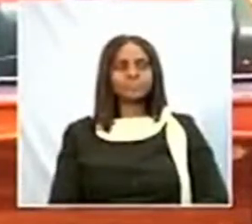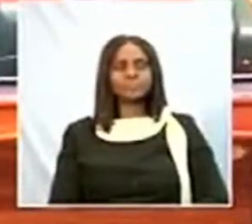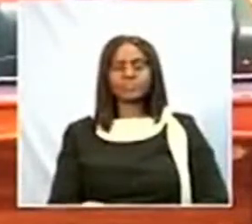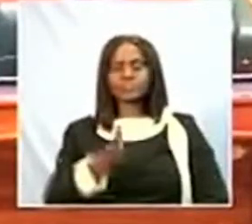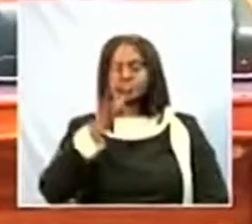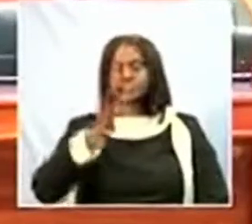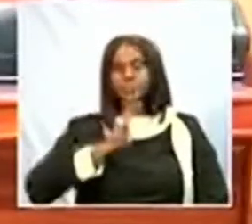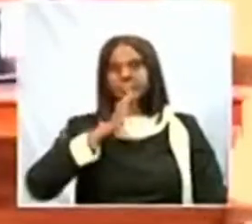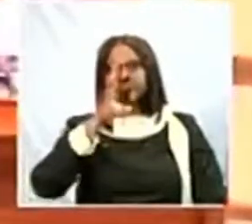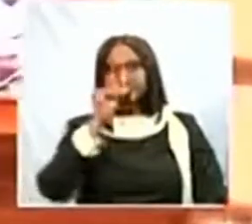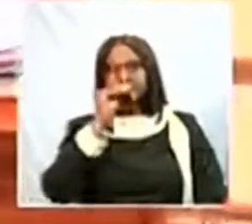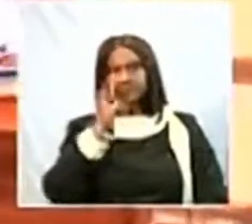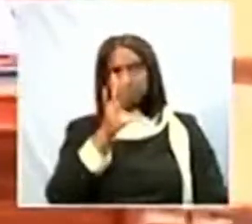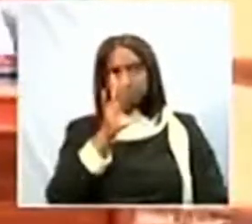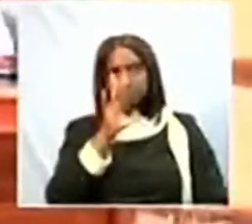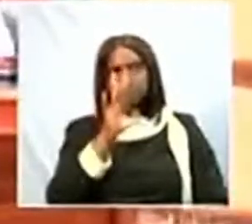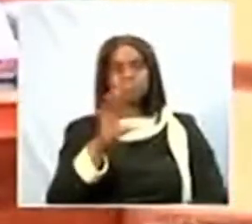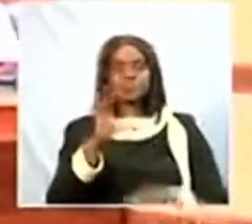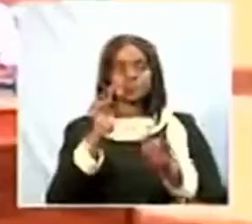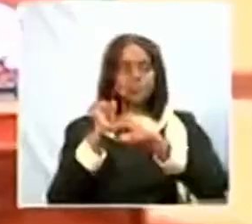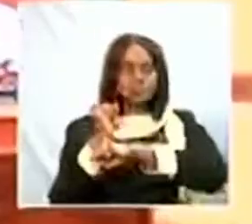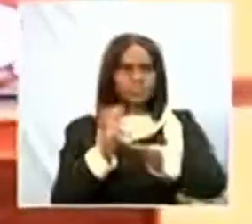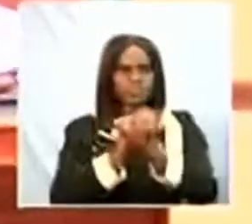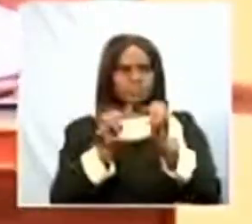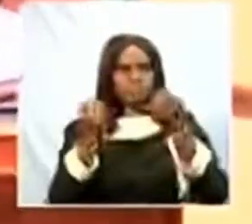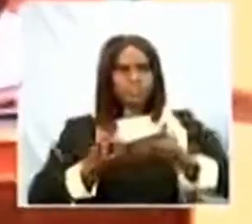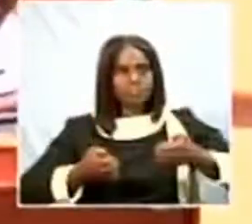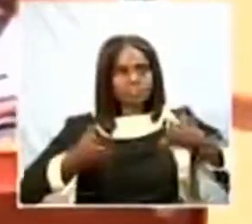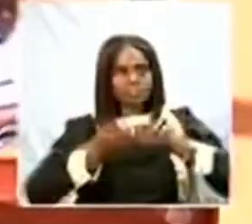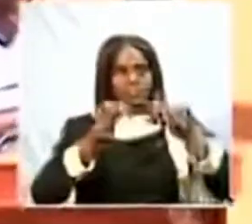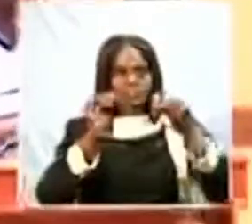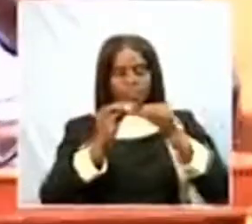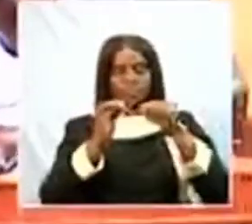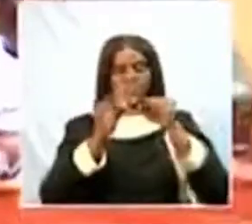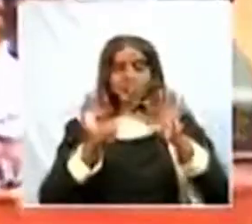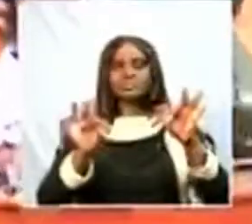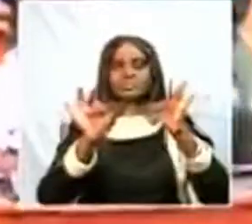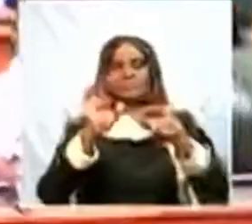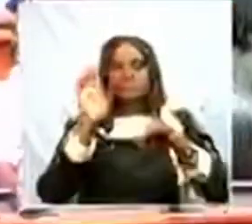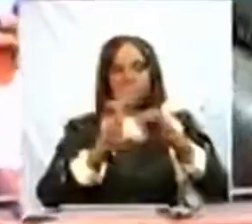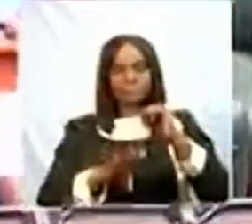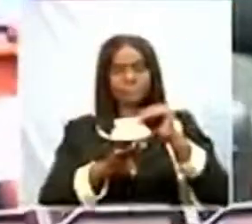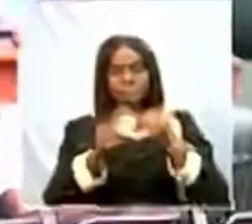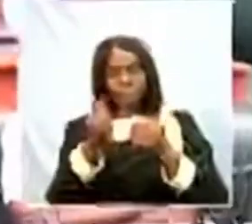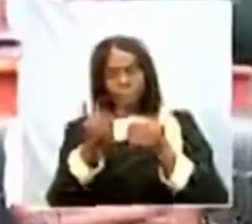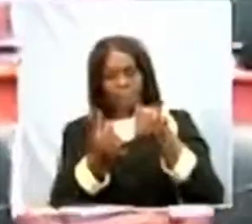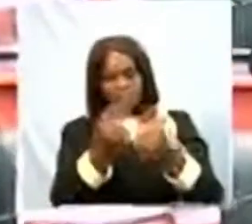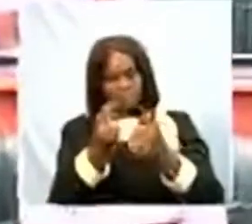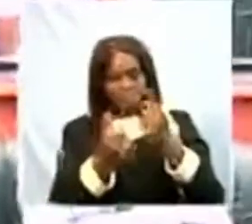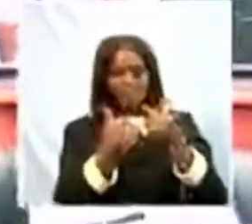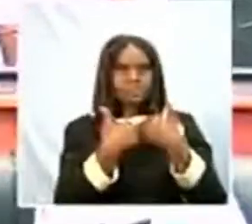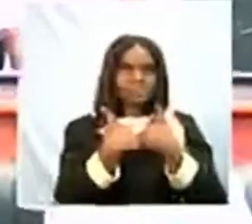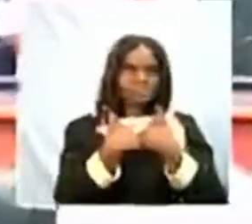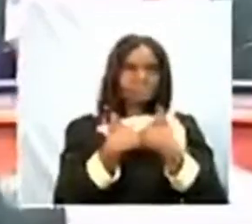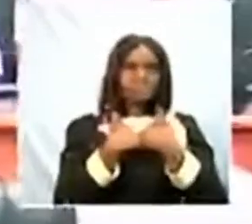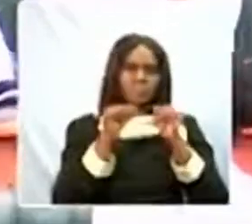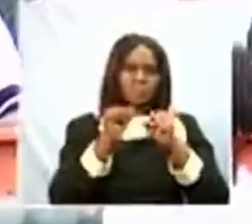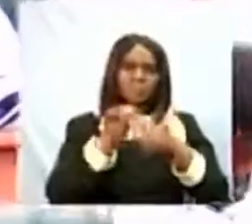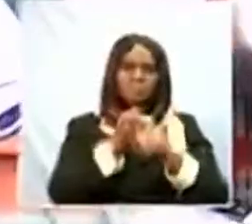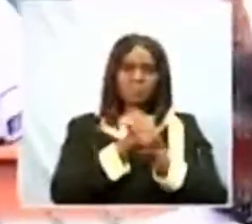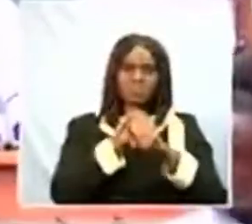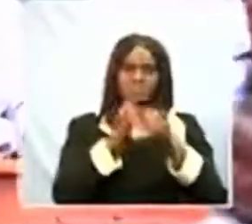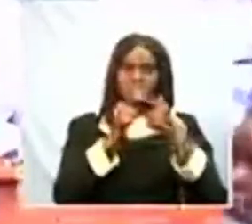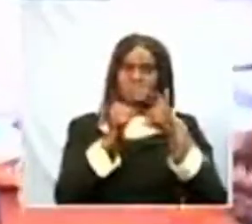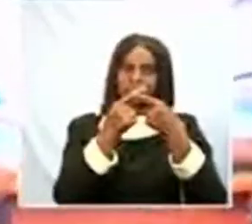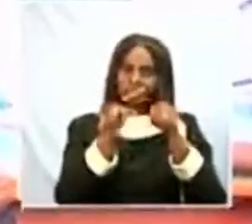Madam Speaker, protect our environment is more important than ever. Small changes to our daily habits can make a very big